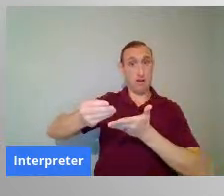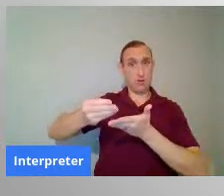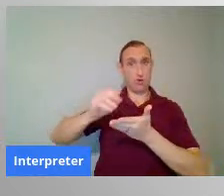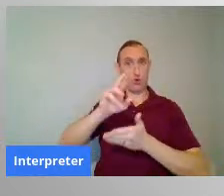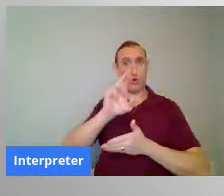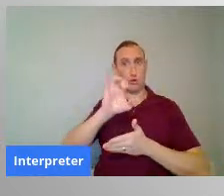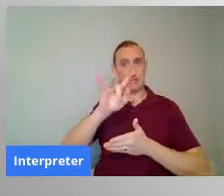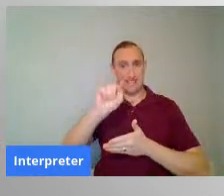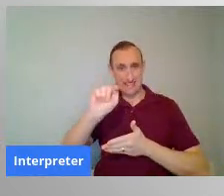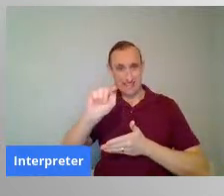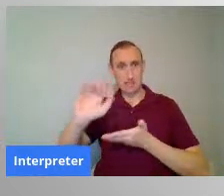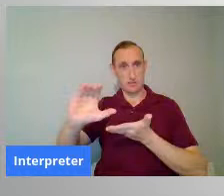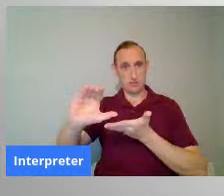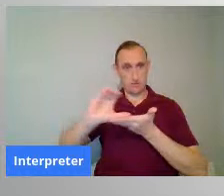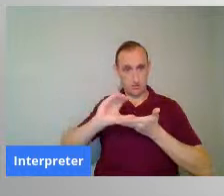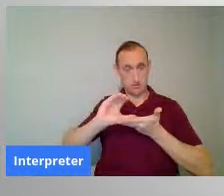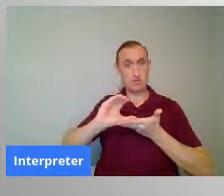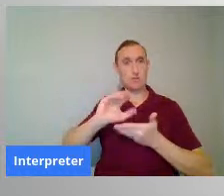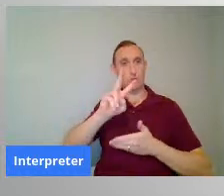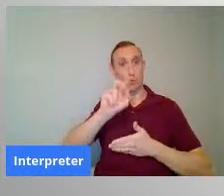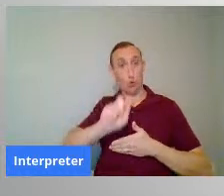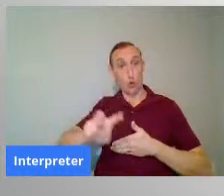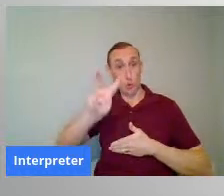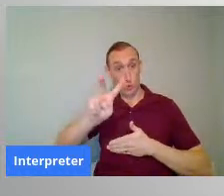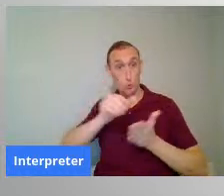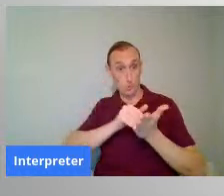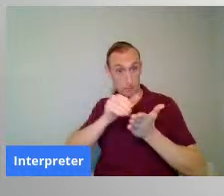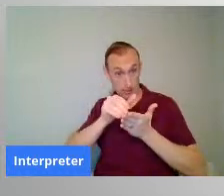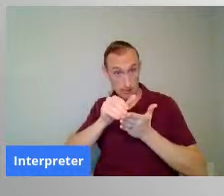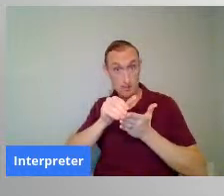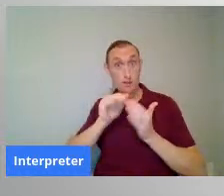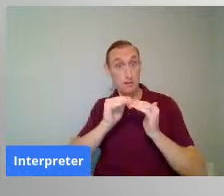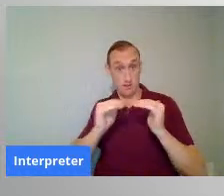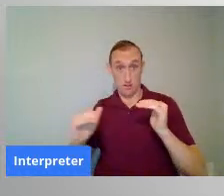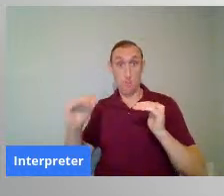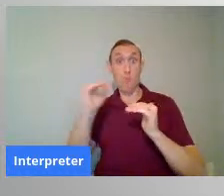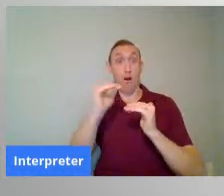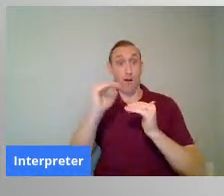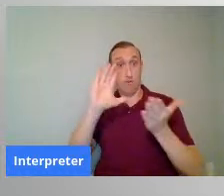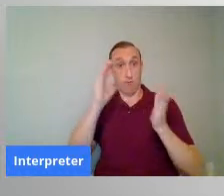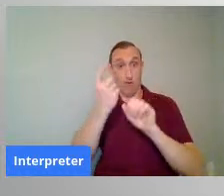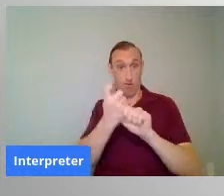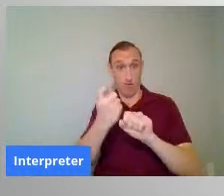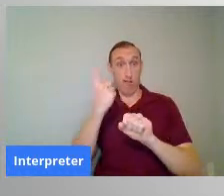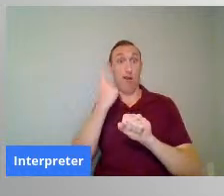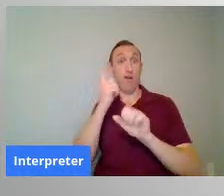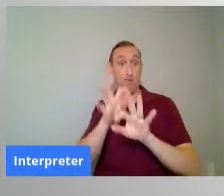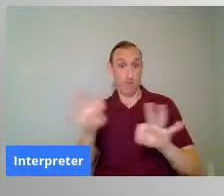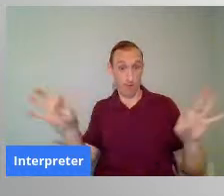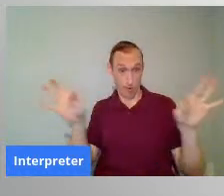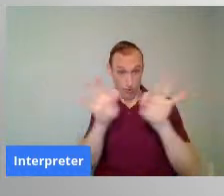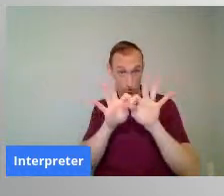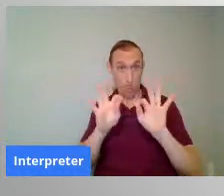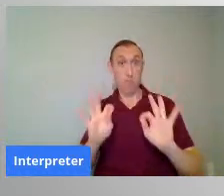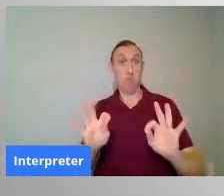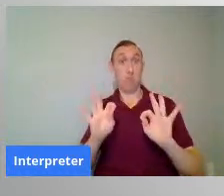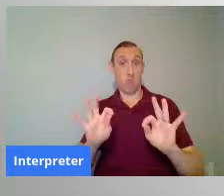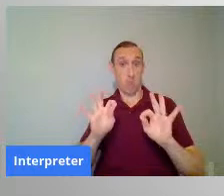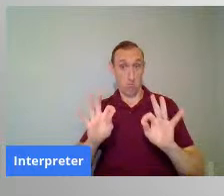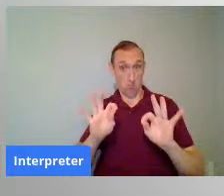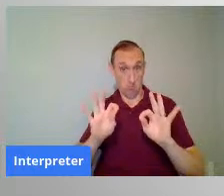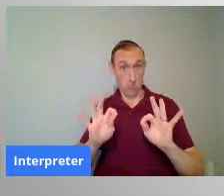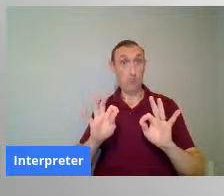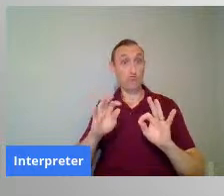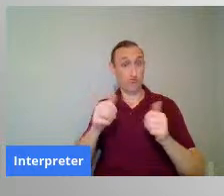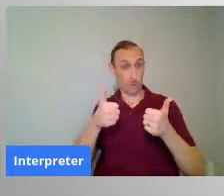in at 2.2 million, which is, I think, actually above last year's value. So we're in good